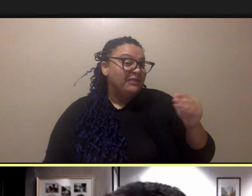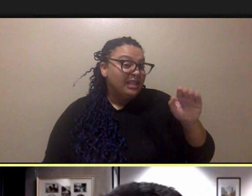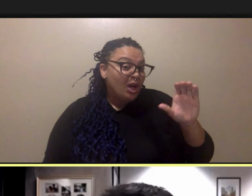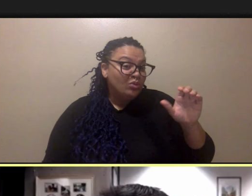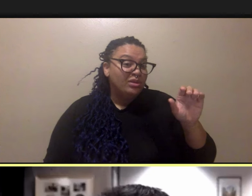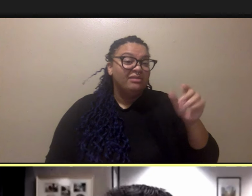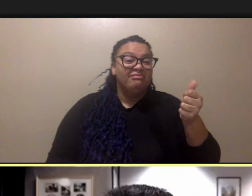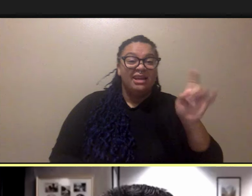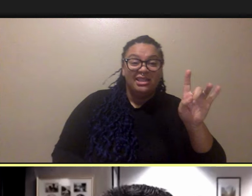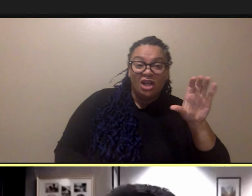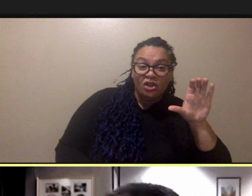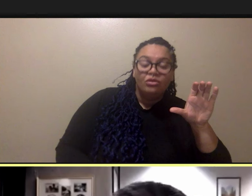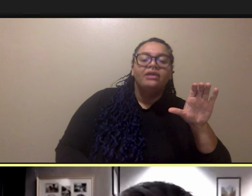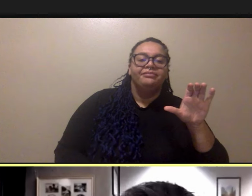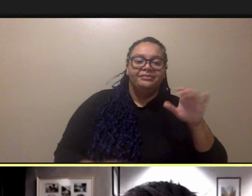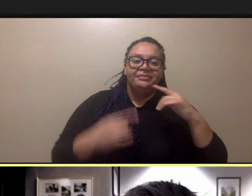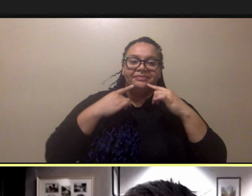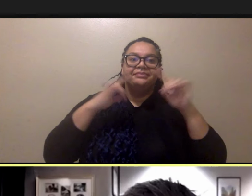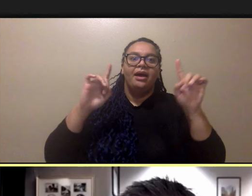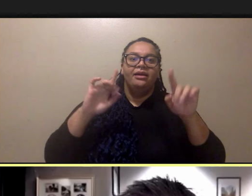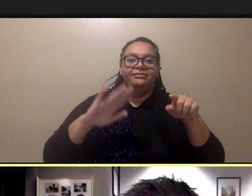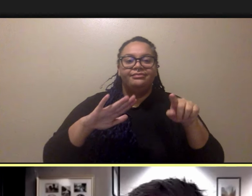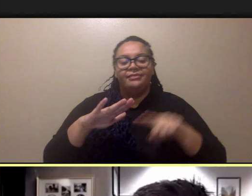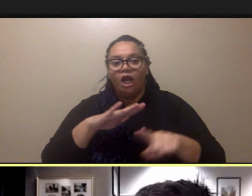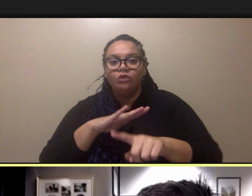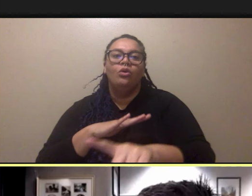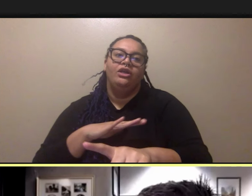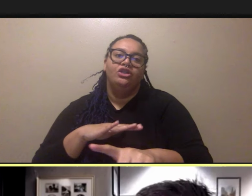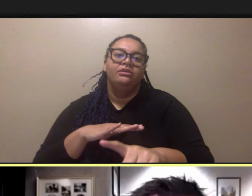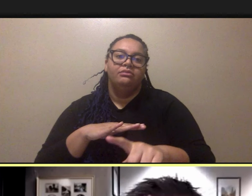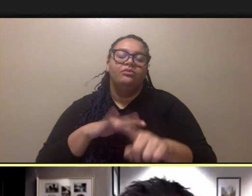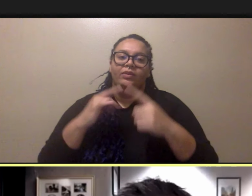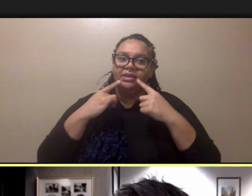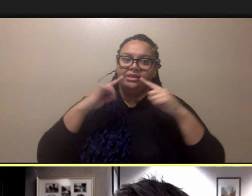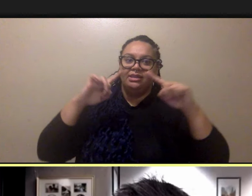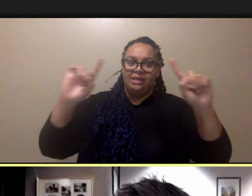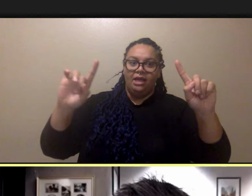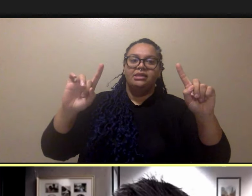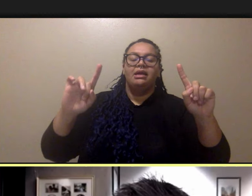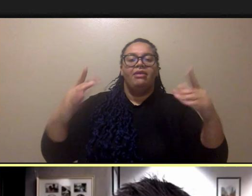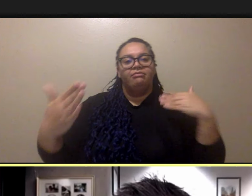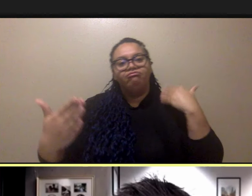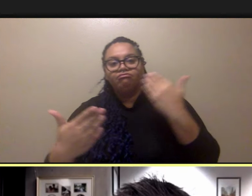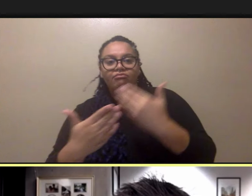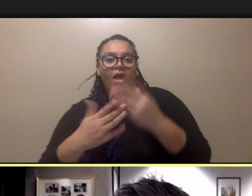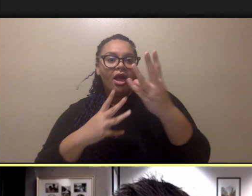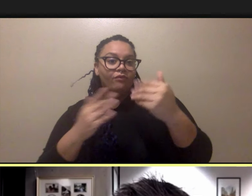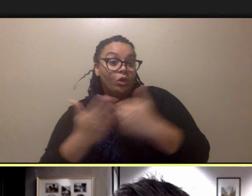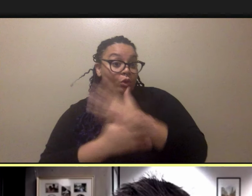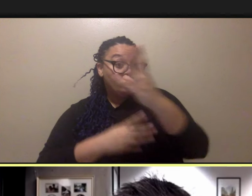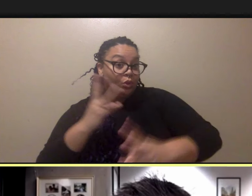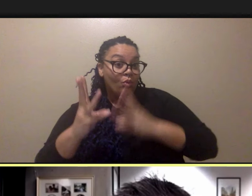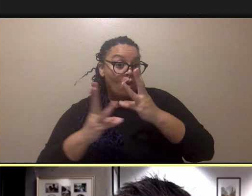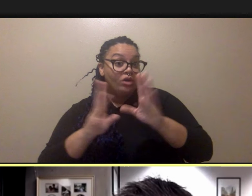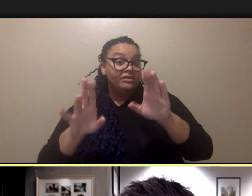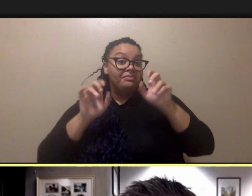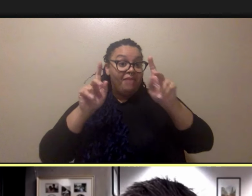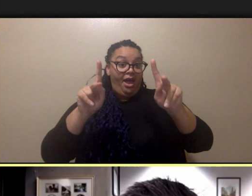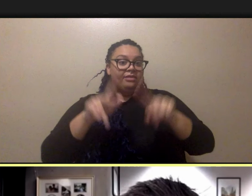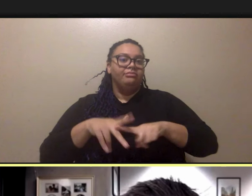expedition, the Columbus expedition in the 1490s, make it to the New World and back, and start